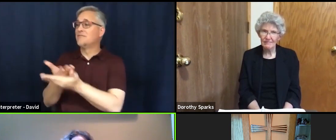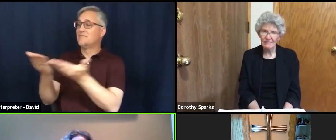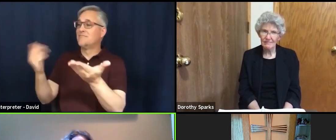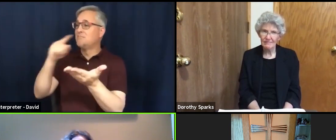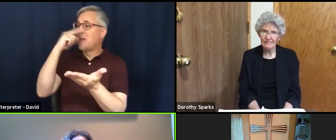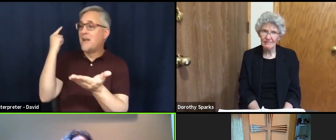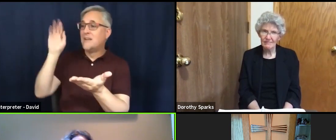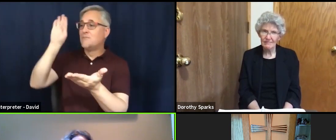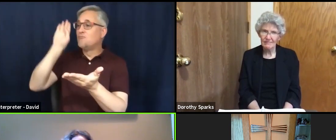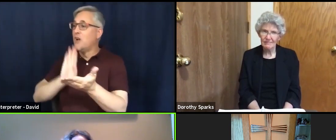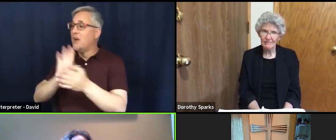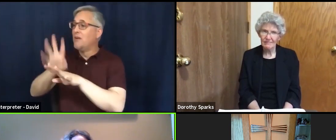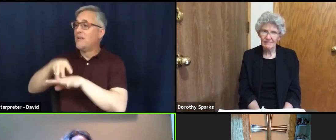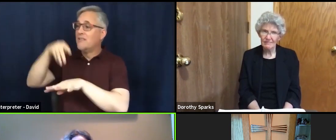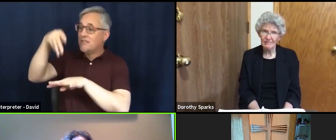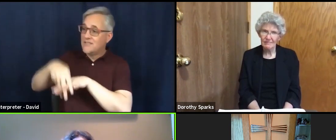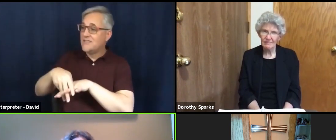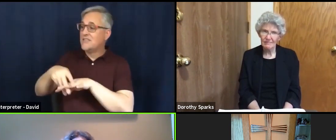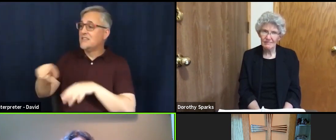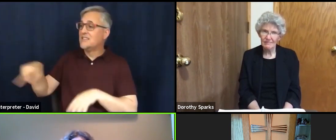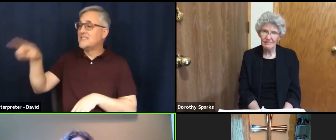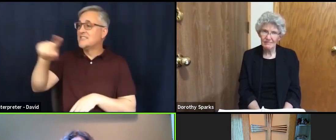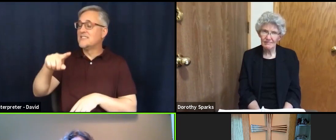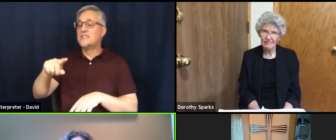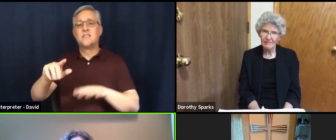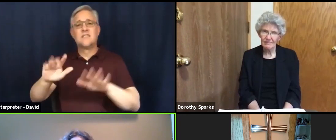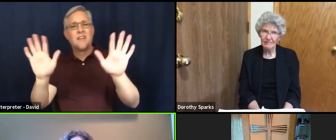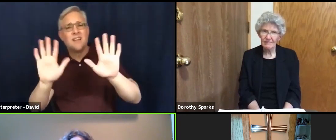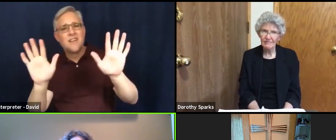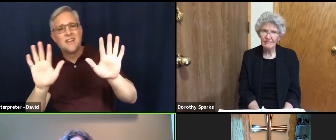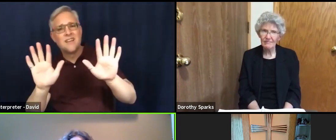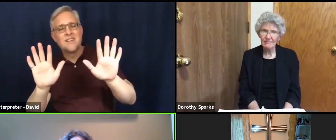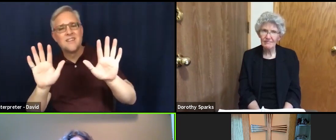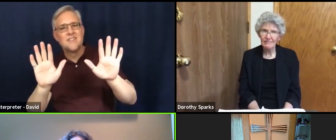us to focus on their stories.